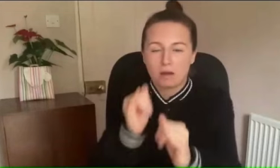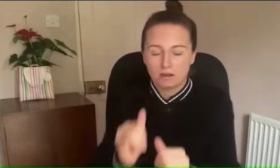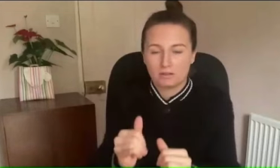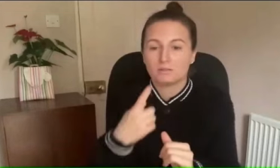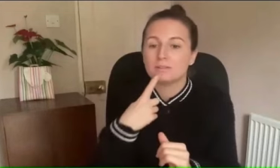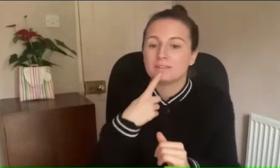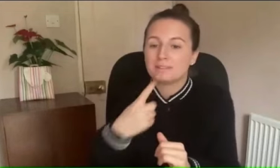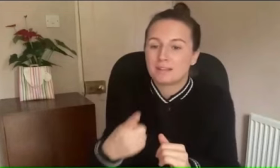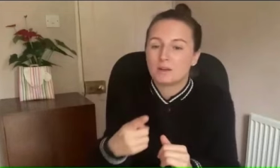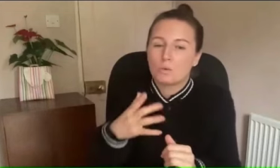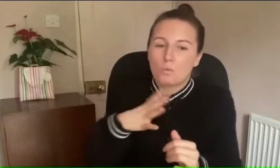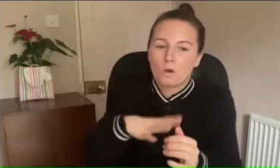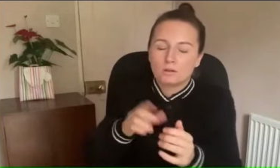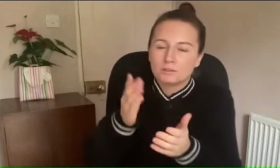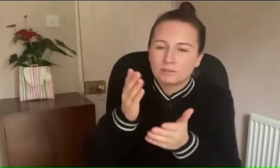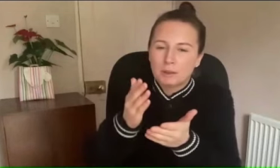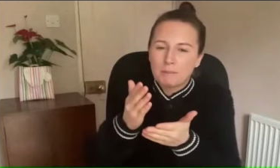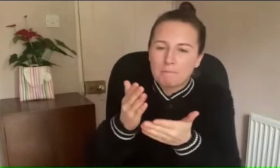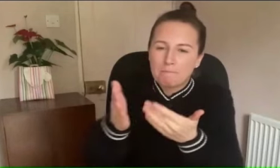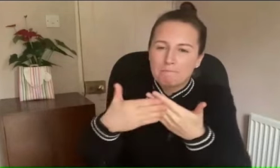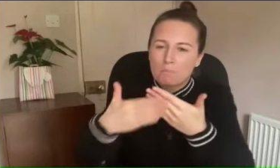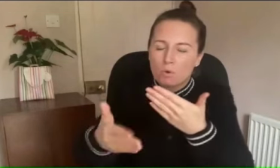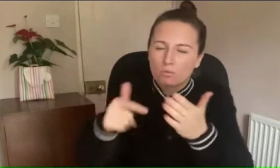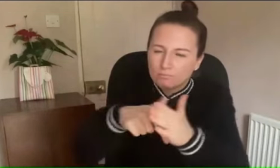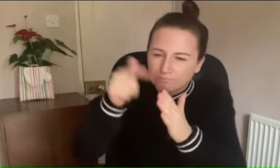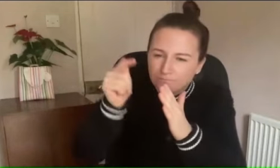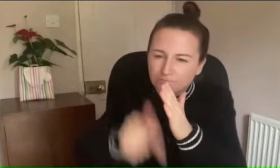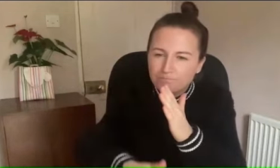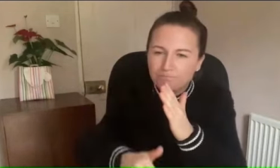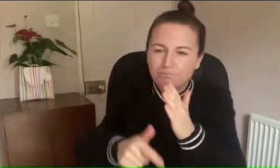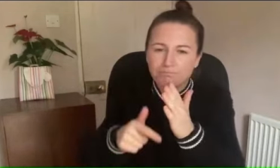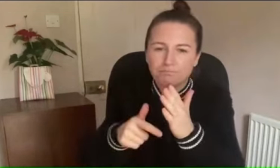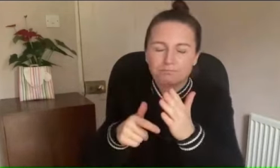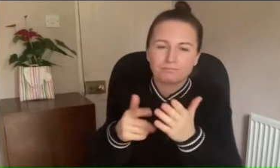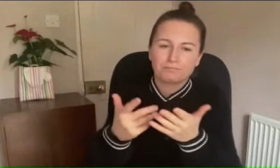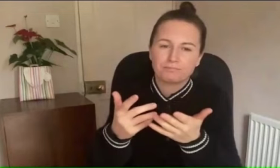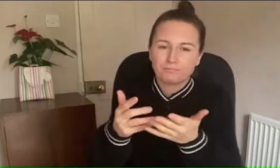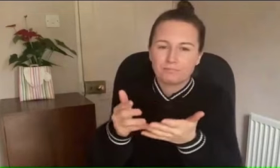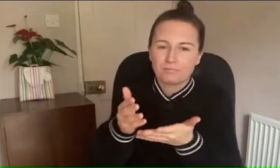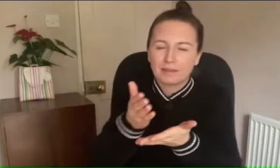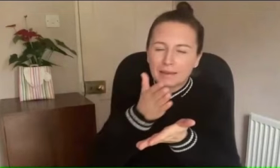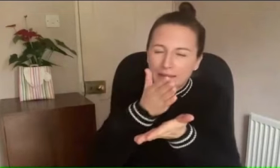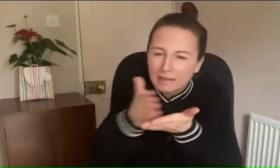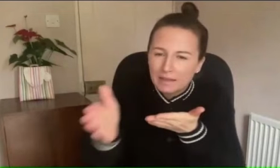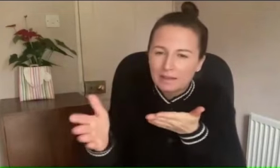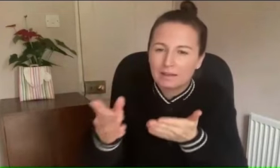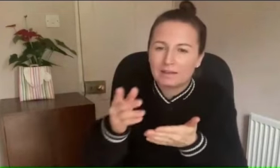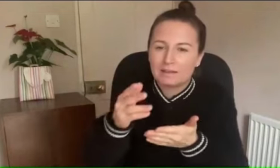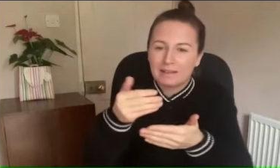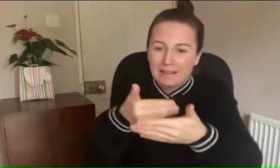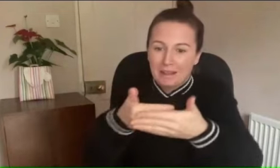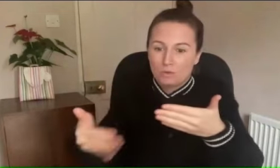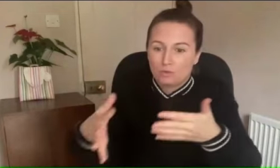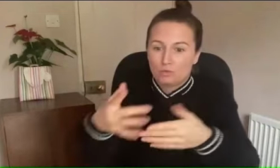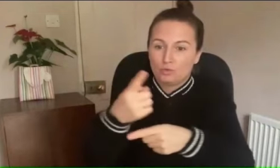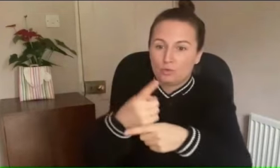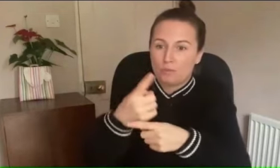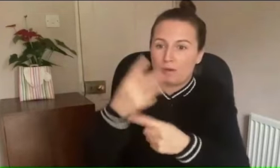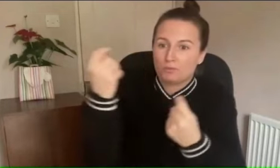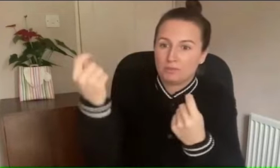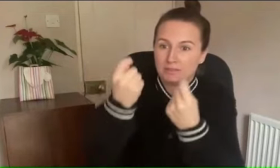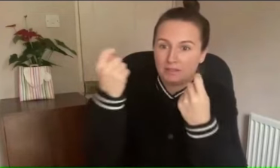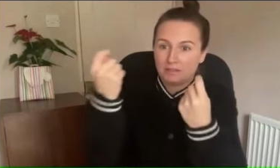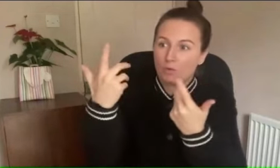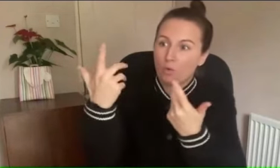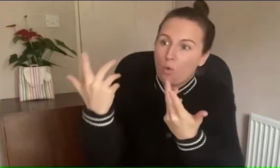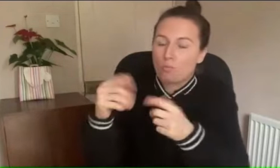Feedback on the pilot framework showed a desire for more nuance in the rating scale, so that hubs can demonstrate and celebrate